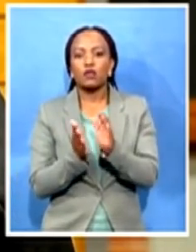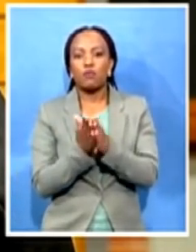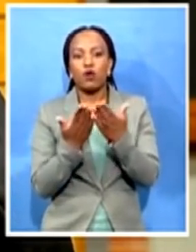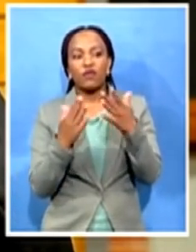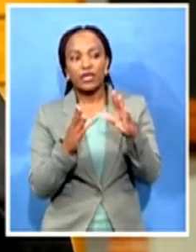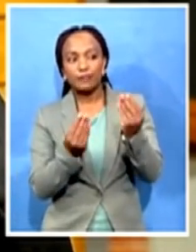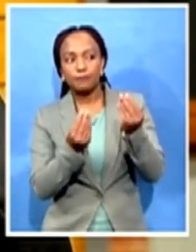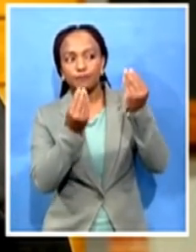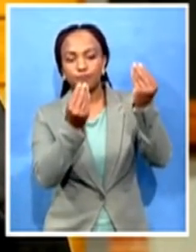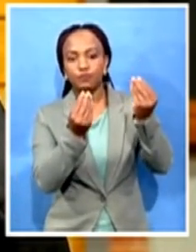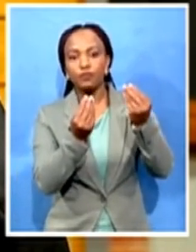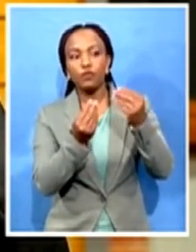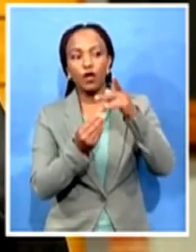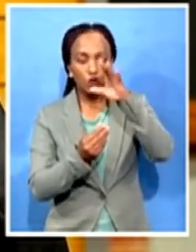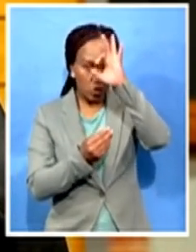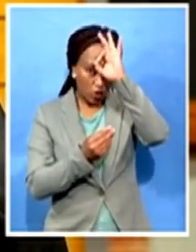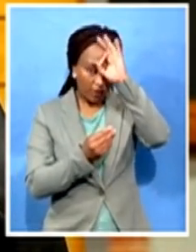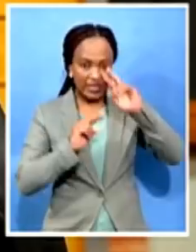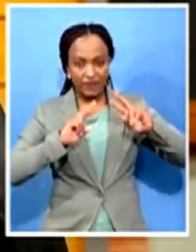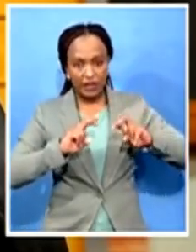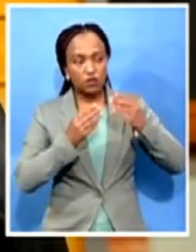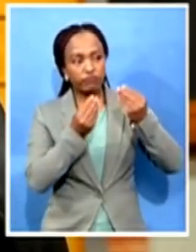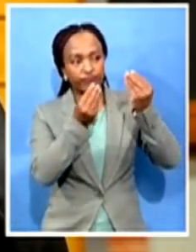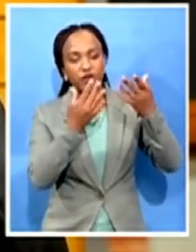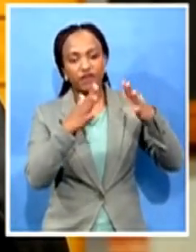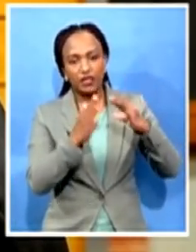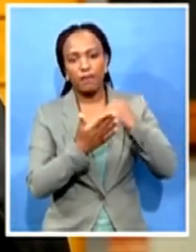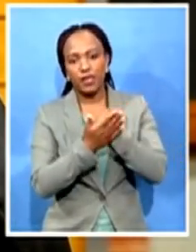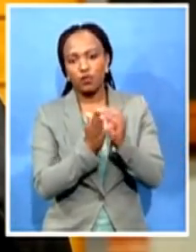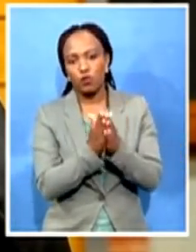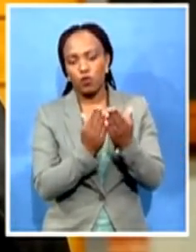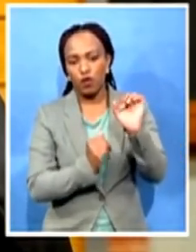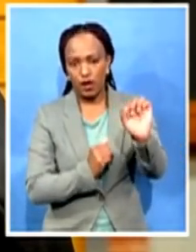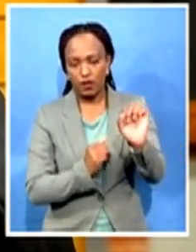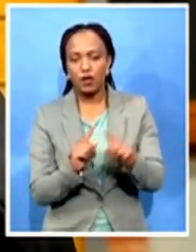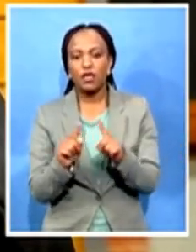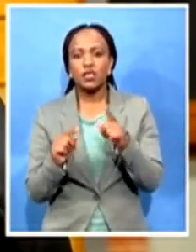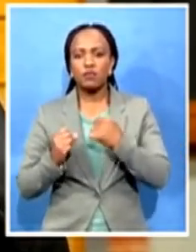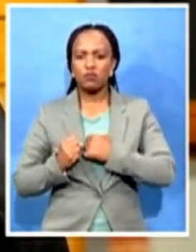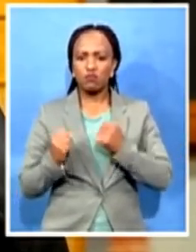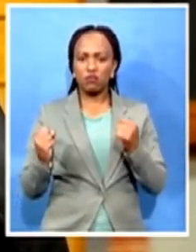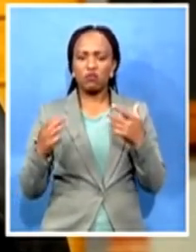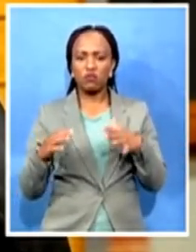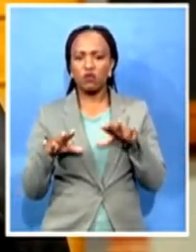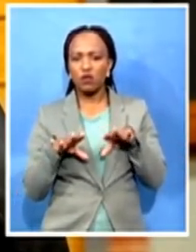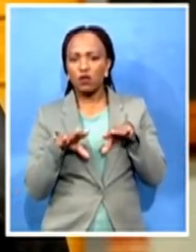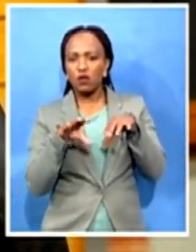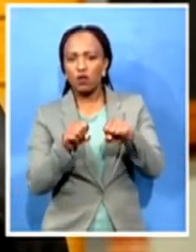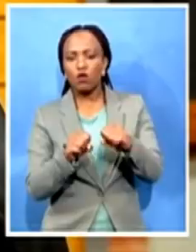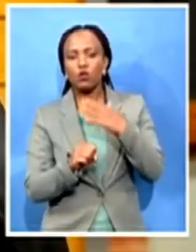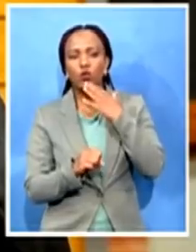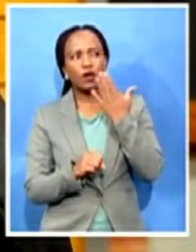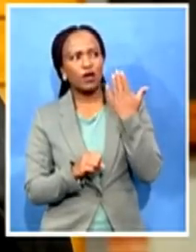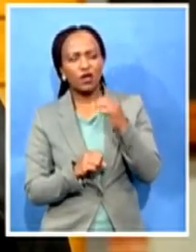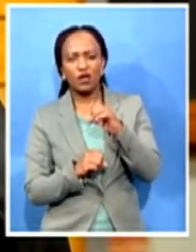matter, and then he also disclosed that he was the holder, which was issued here in South Africa by the consulate, of an Italian passport, which